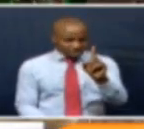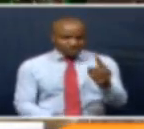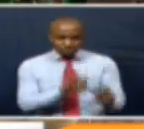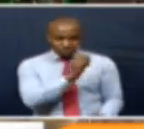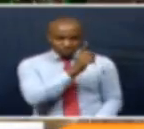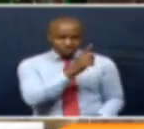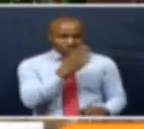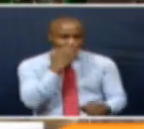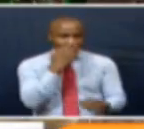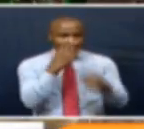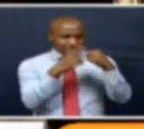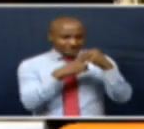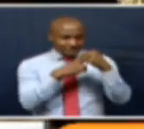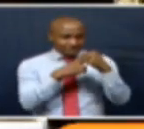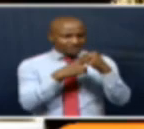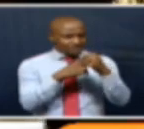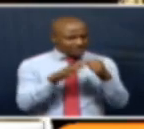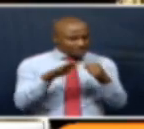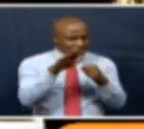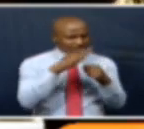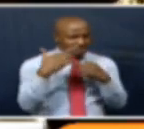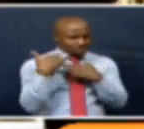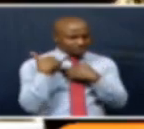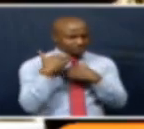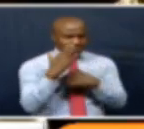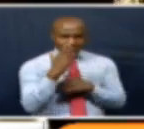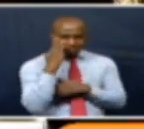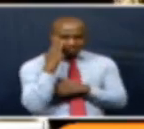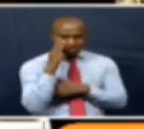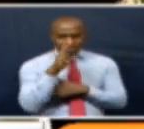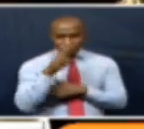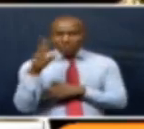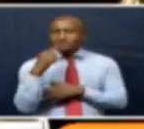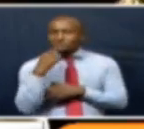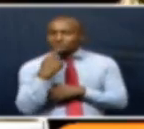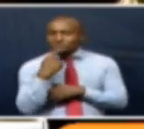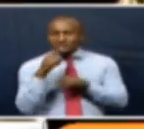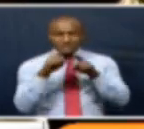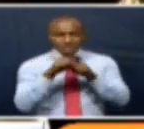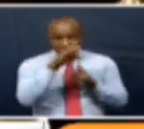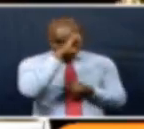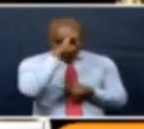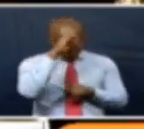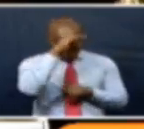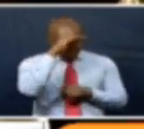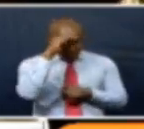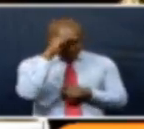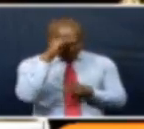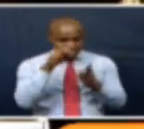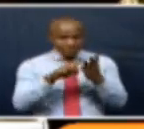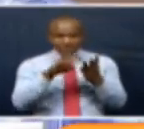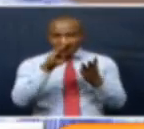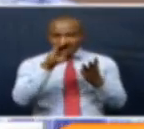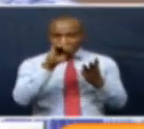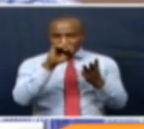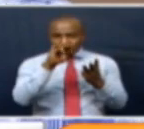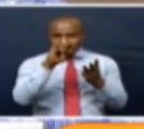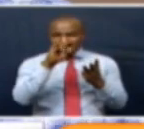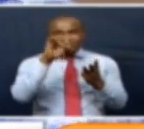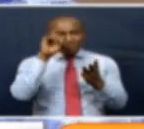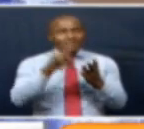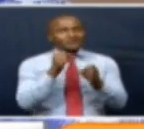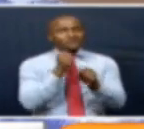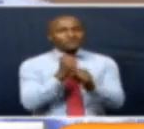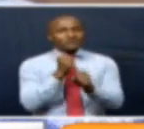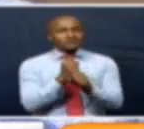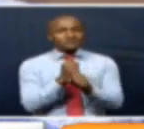security heads in the border area of West Pokot, Elgeyo Marakwet and Baringo counties to get heads rolling. Yani